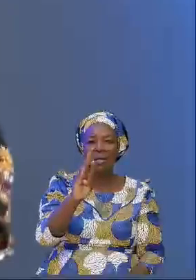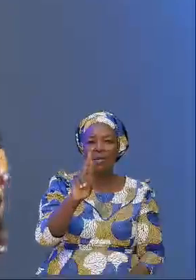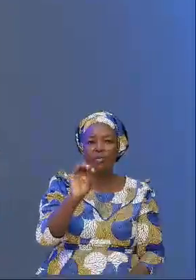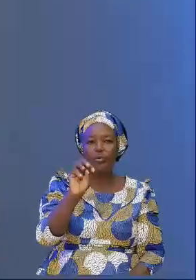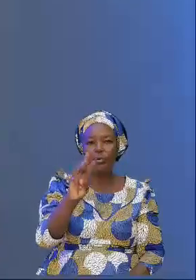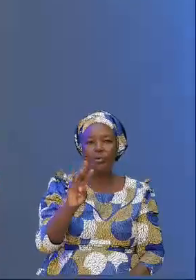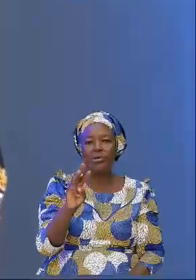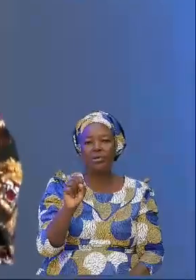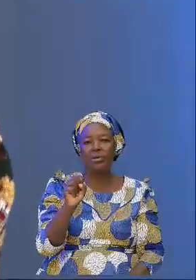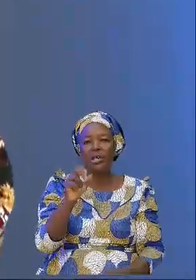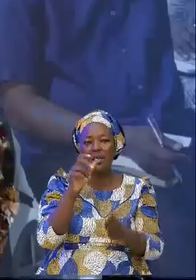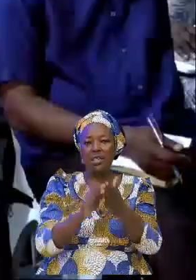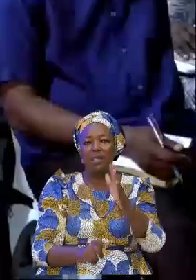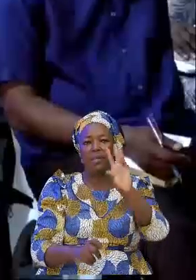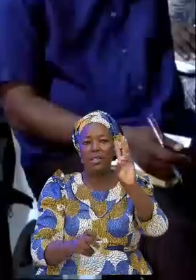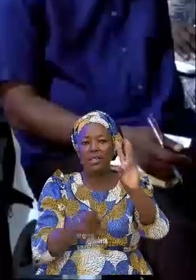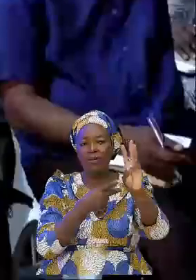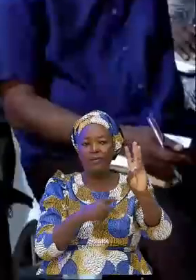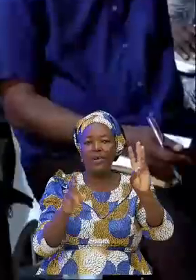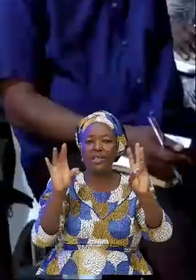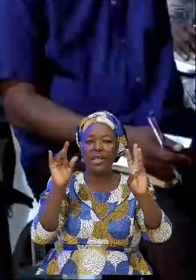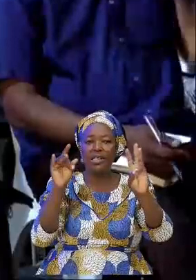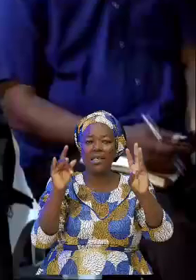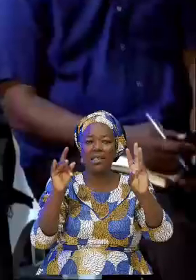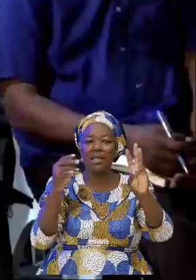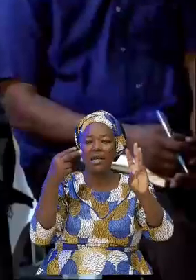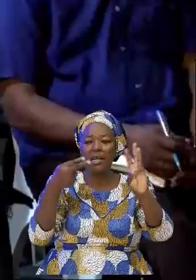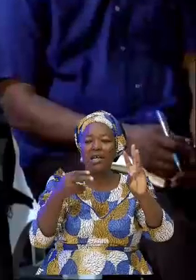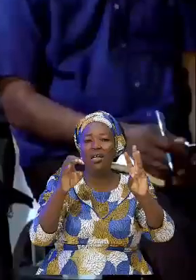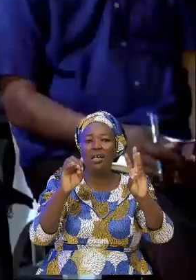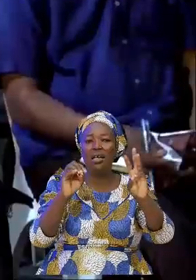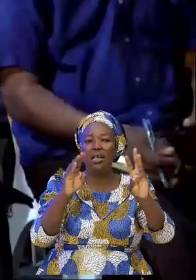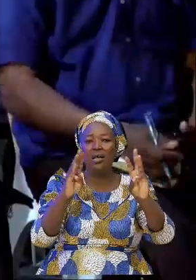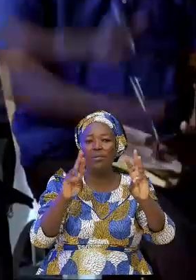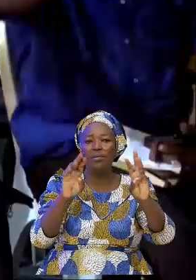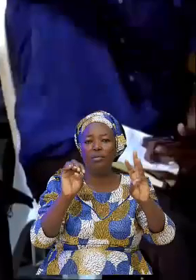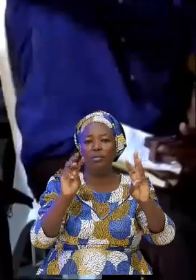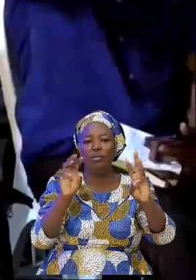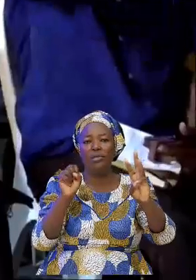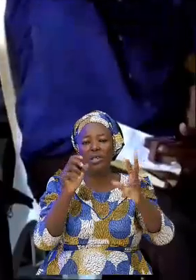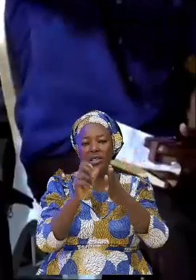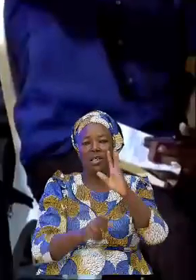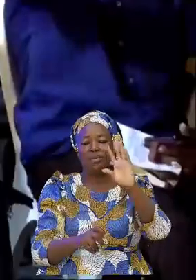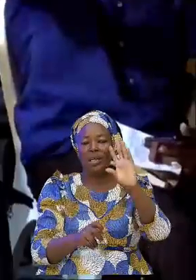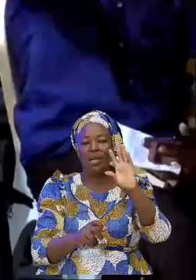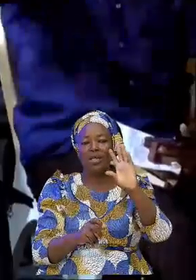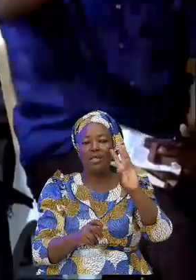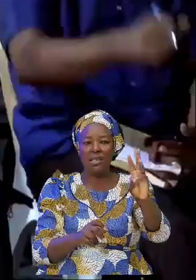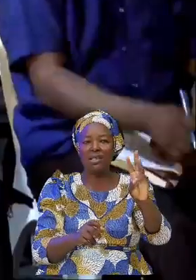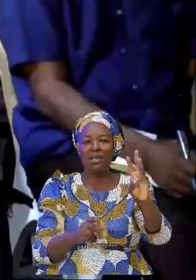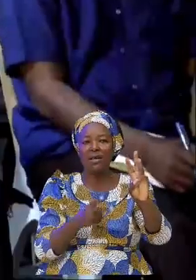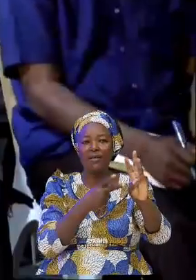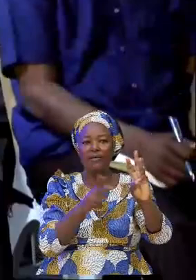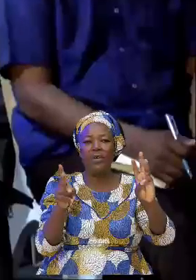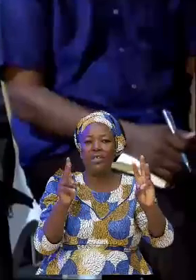Look at Hebrews chapter 6, reading from verse 18. Hebrews